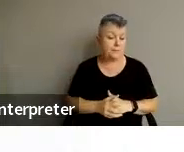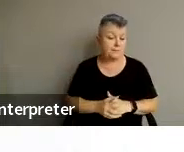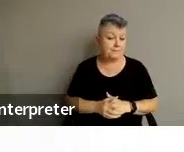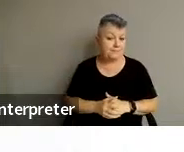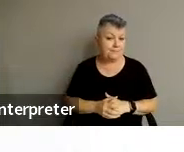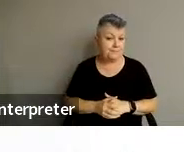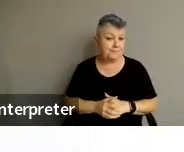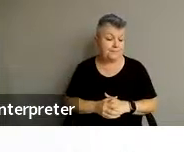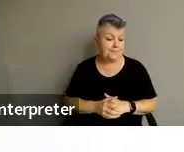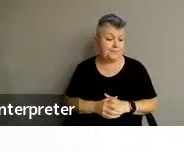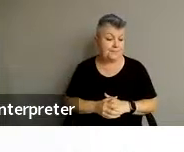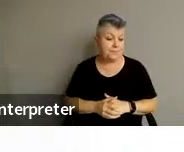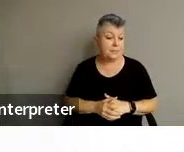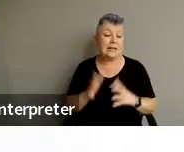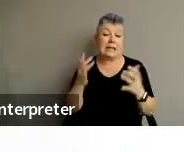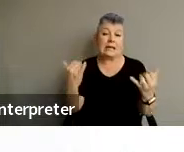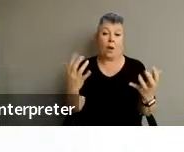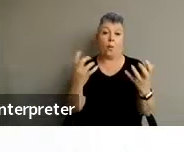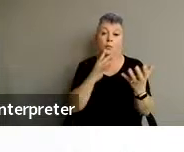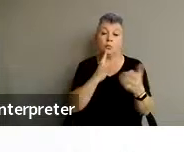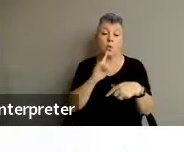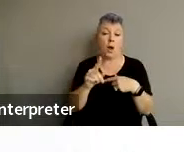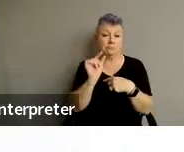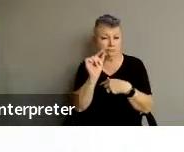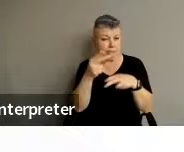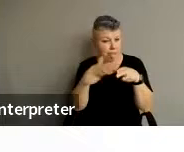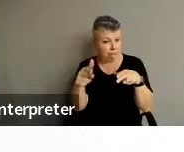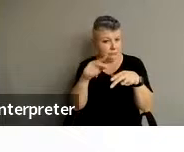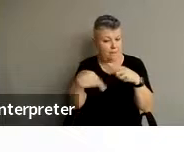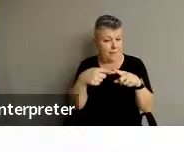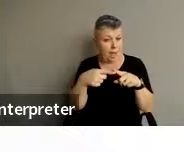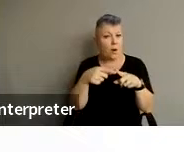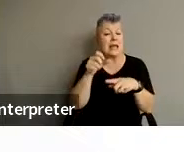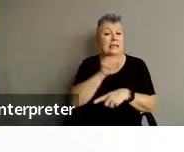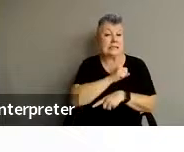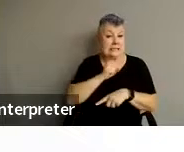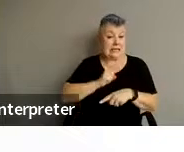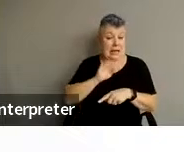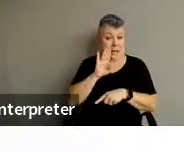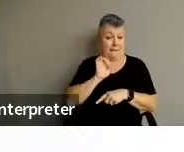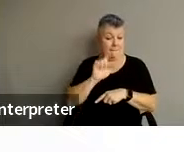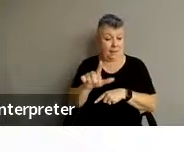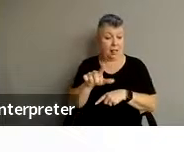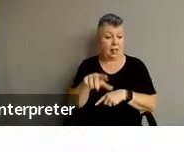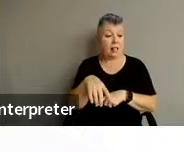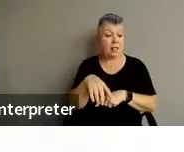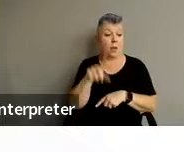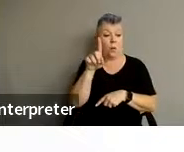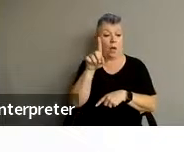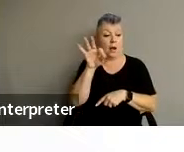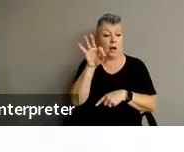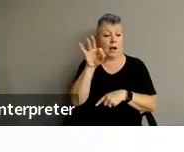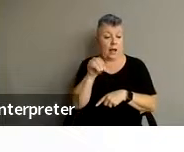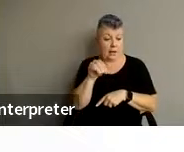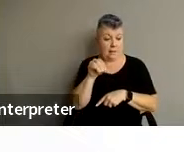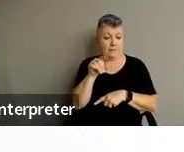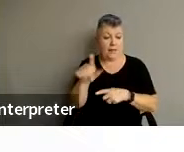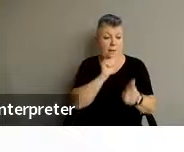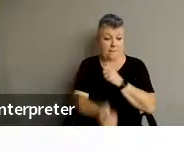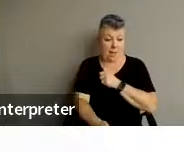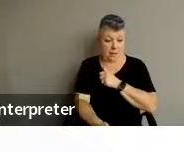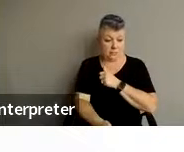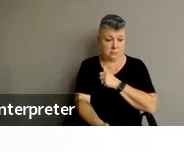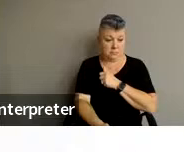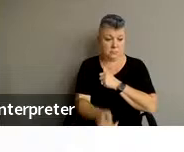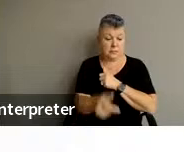Next, I'd like to talk a little bit about Senate Bill 190. This was passed in the 2023 legislative session by the General Assembly and then